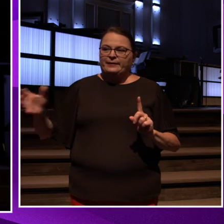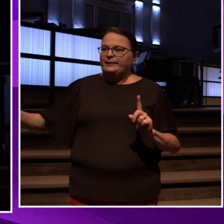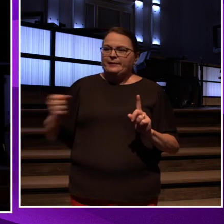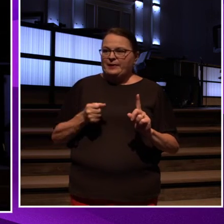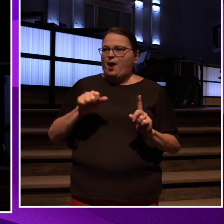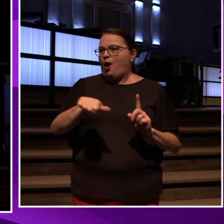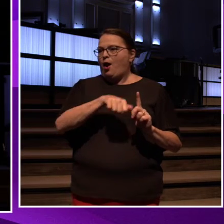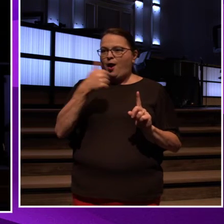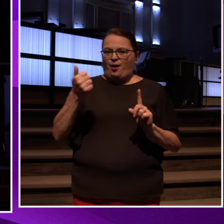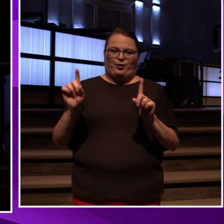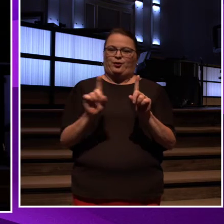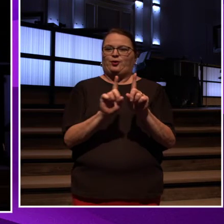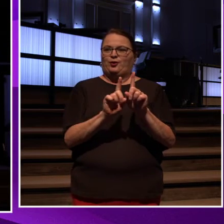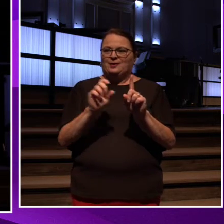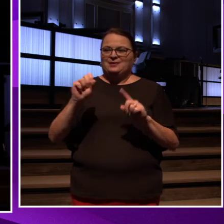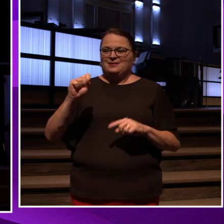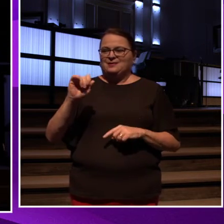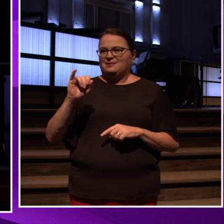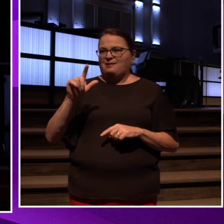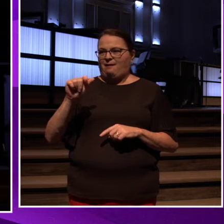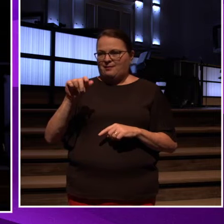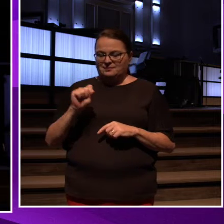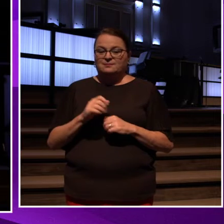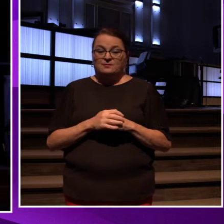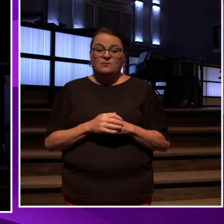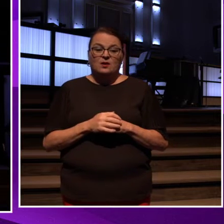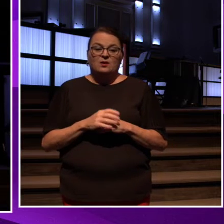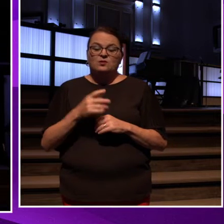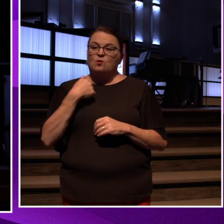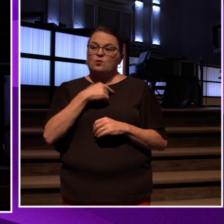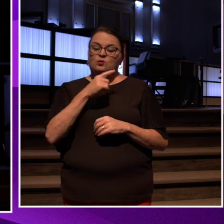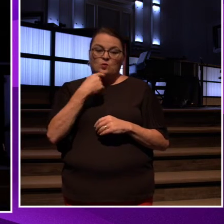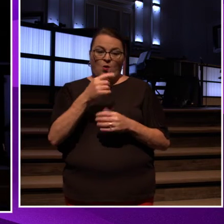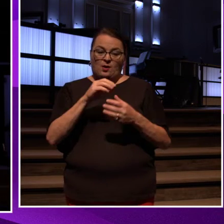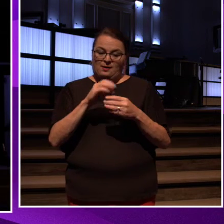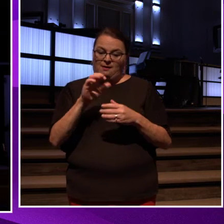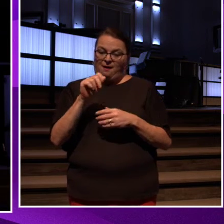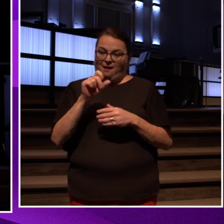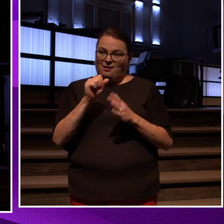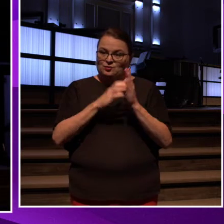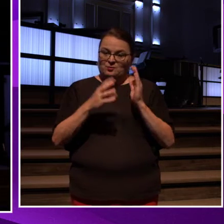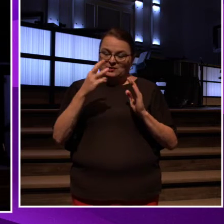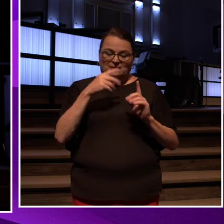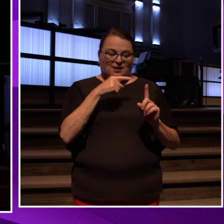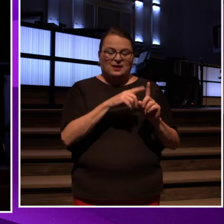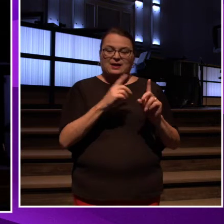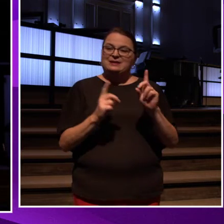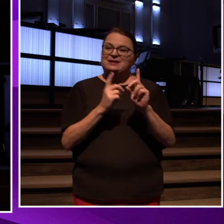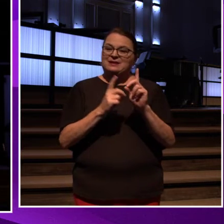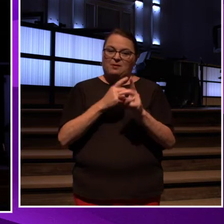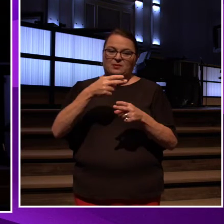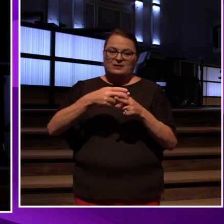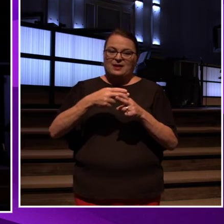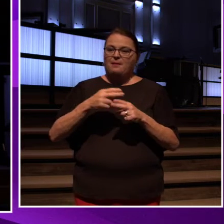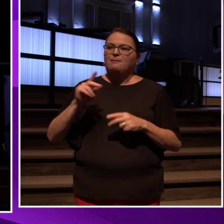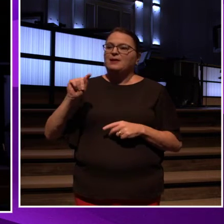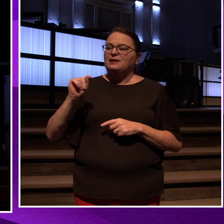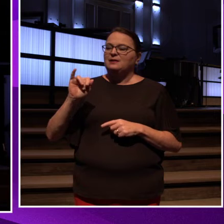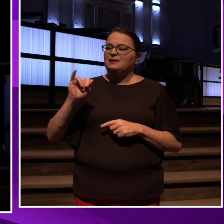that. And so we're told in Acts chapter 16 that there was a disciple there in verse 1 named